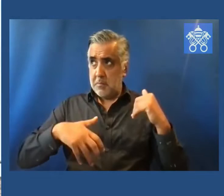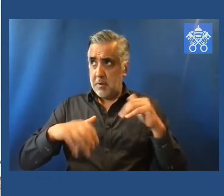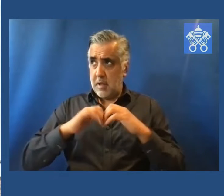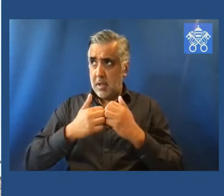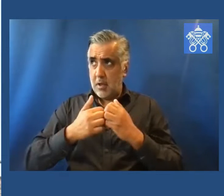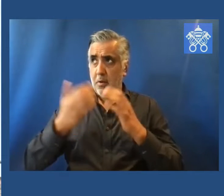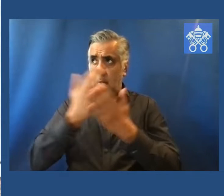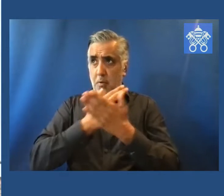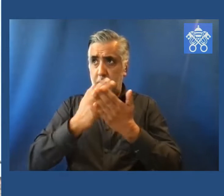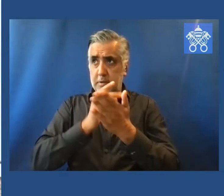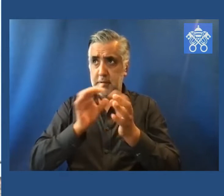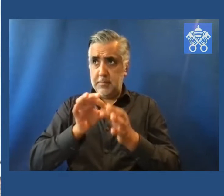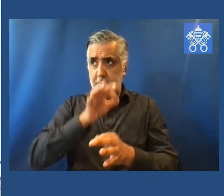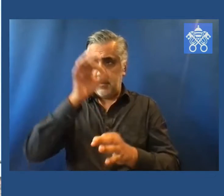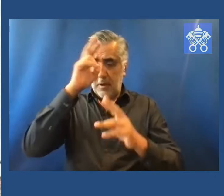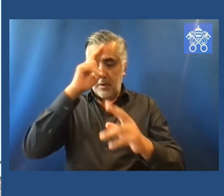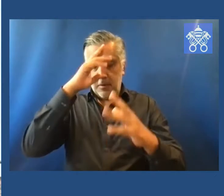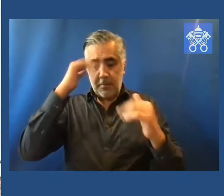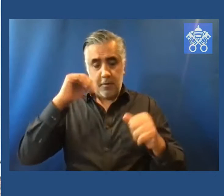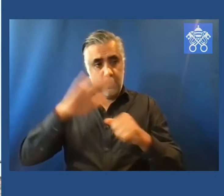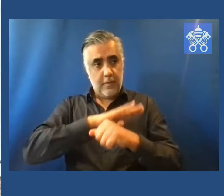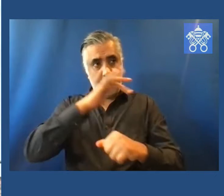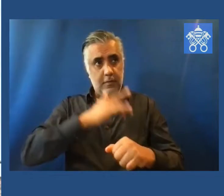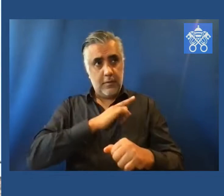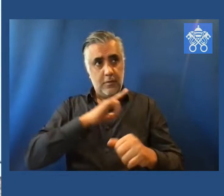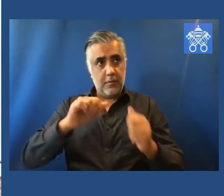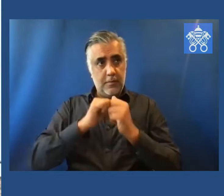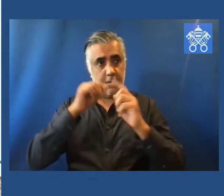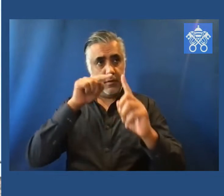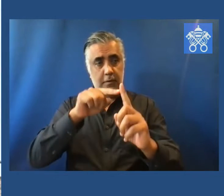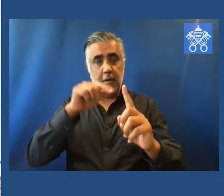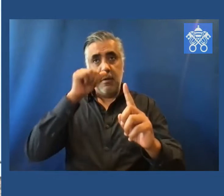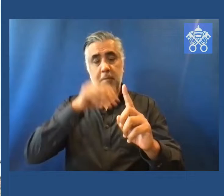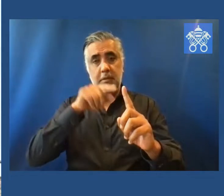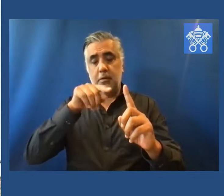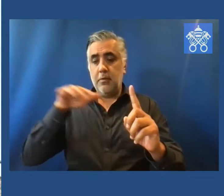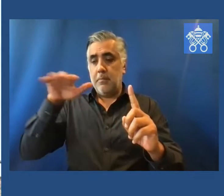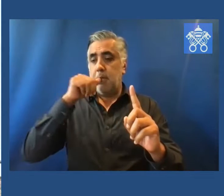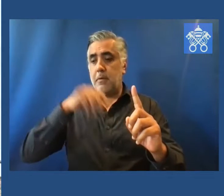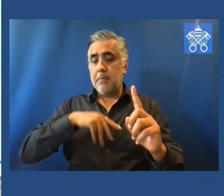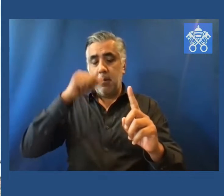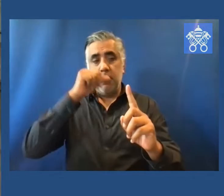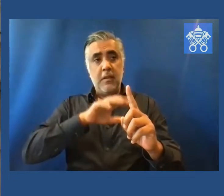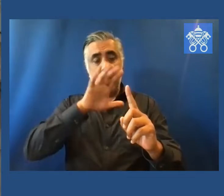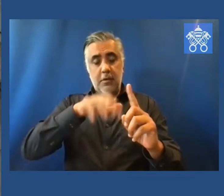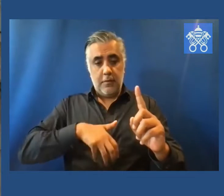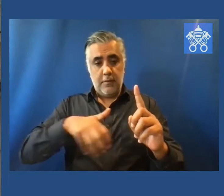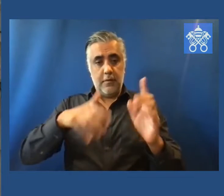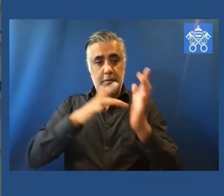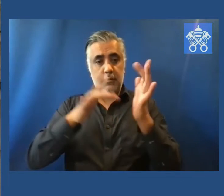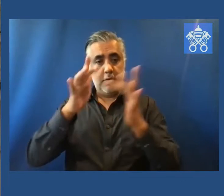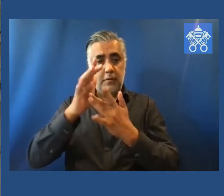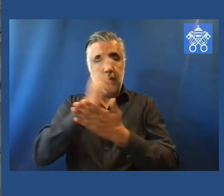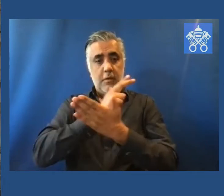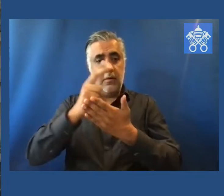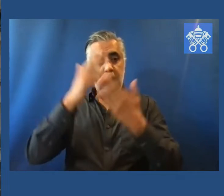Spiritu Sancto. Ave Maria, gratia plena, Dominus tecum, benedicta tu mulieribus et benedicto fructus ventris tui, Iesus. Sancta